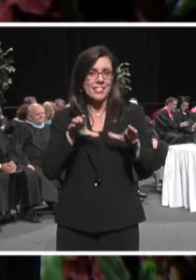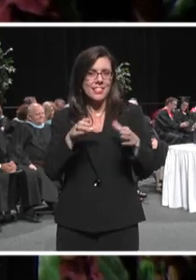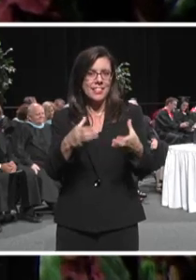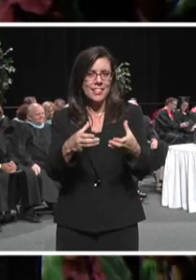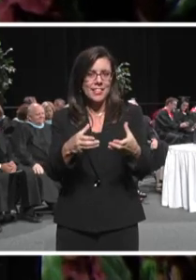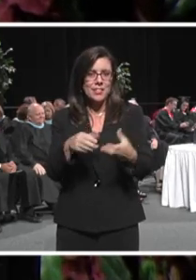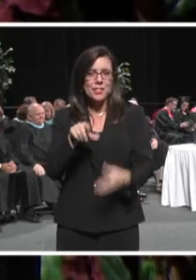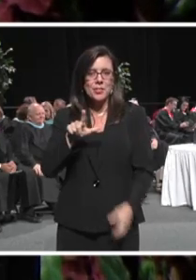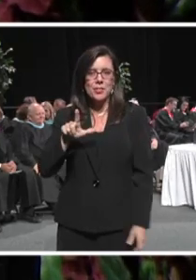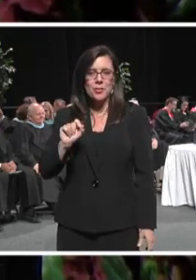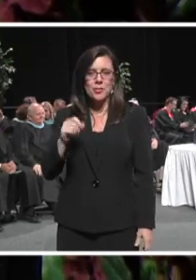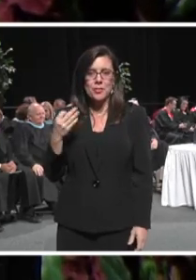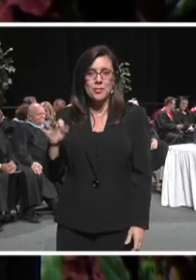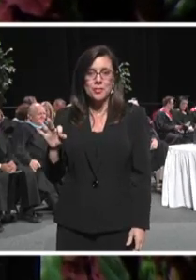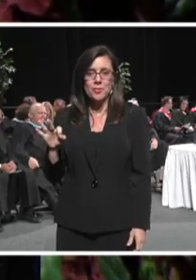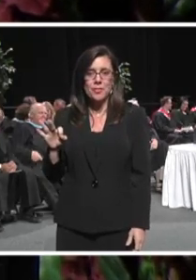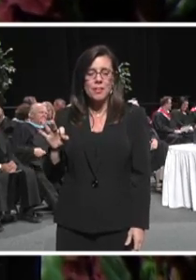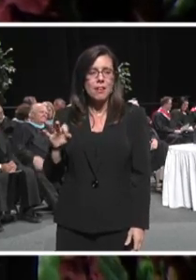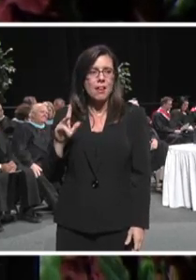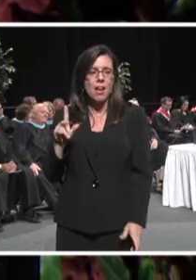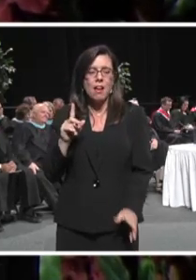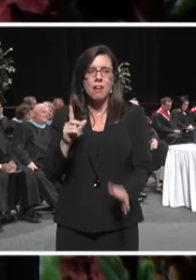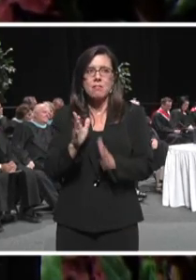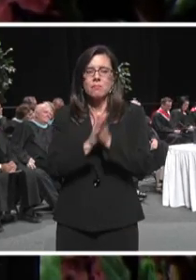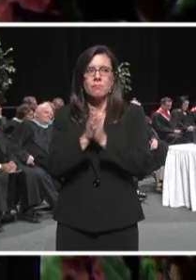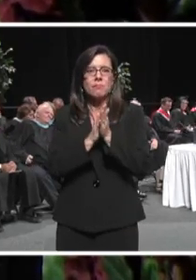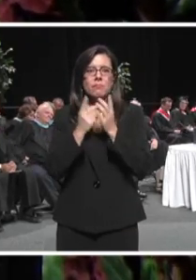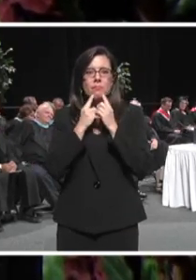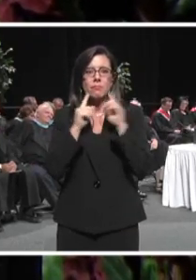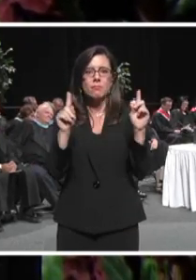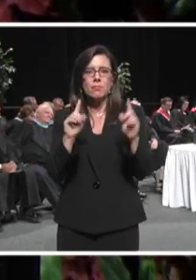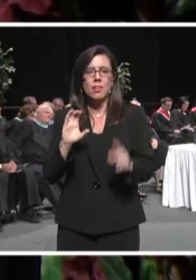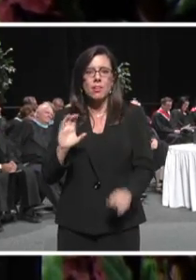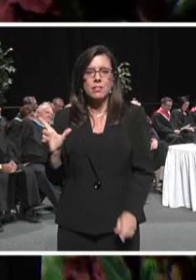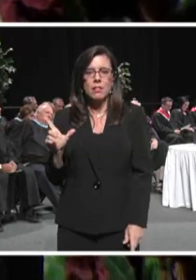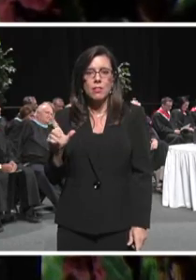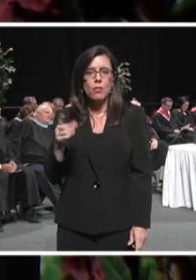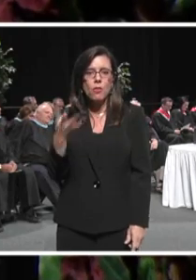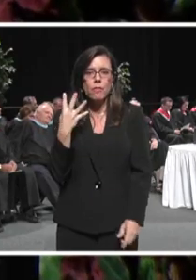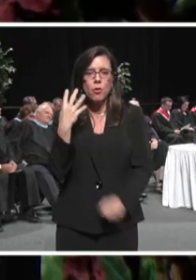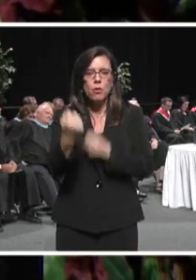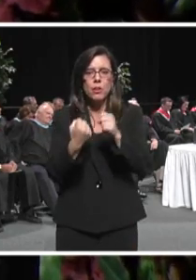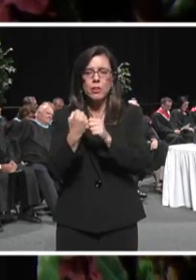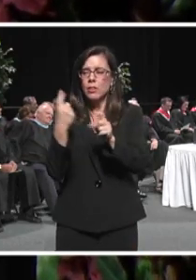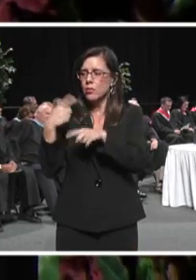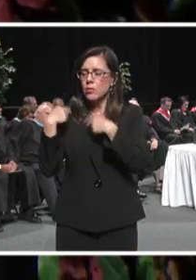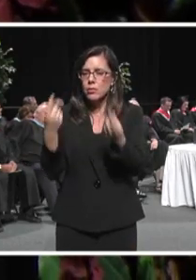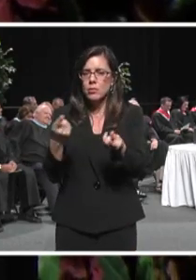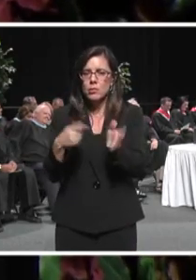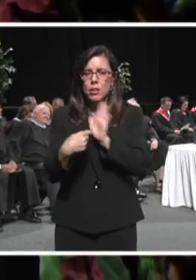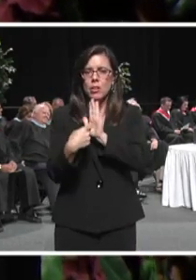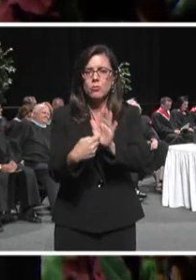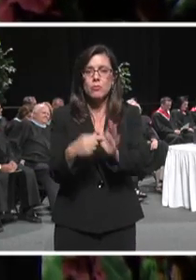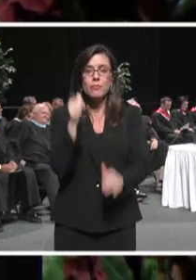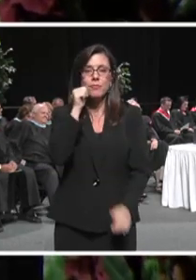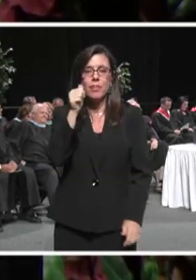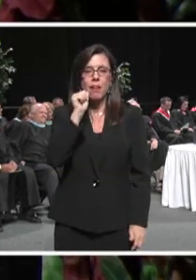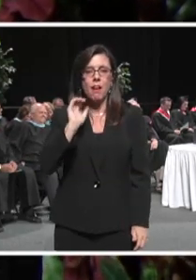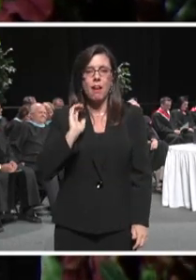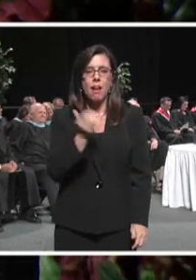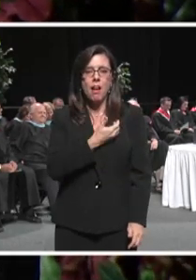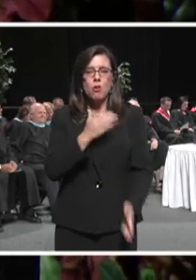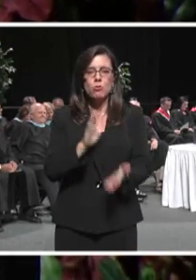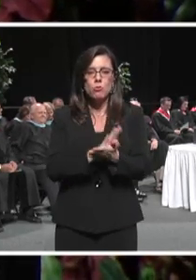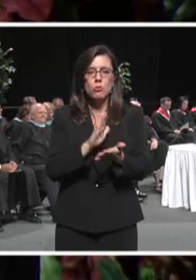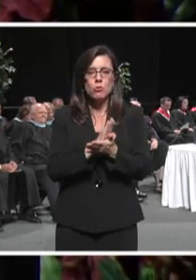This class, 2019, has excelled at Cypress Lakes for 4 years and exemplifies daily our school's